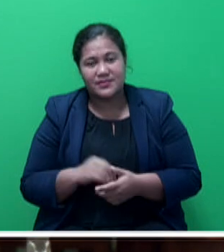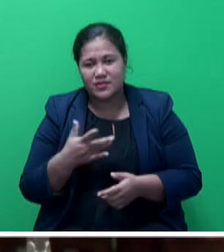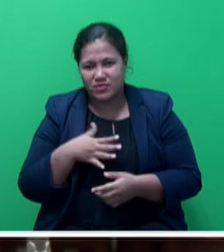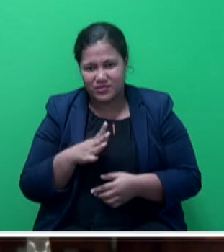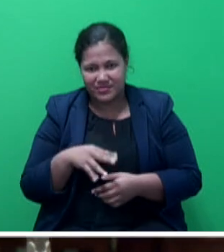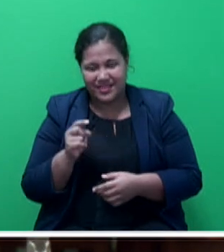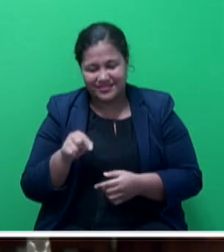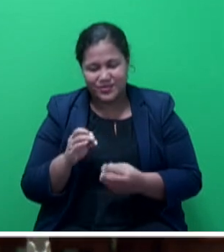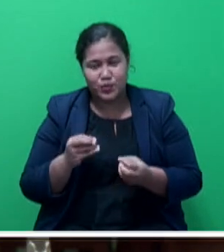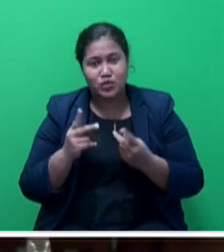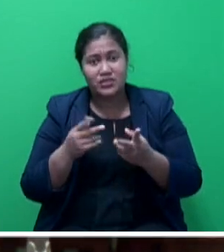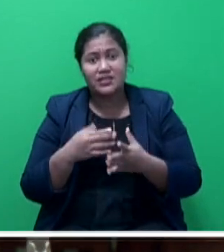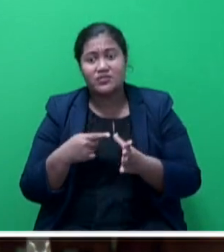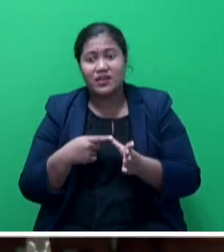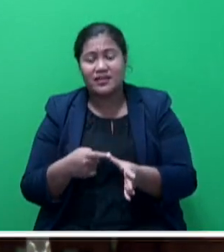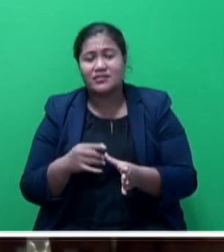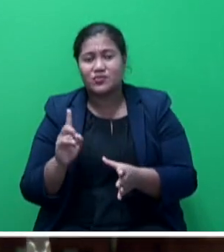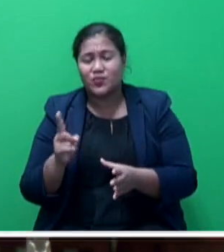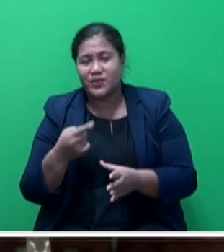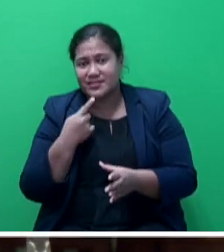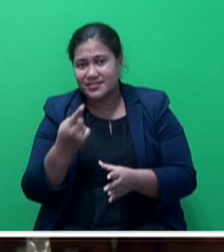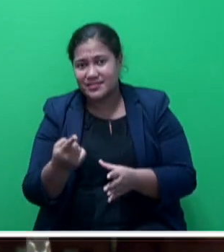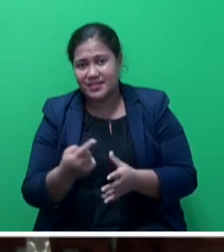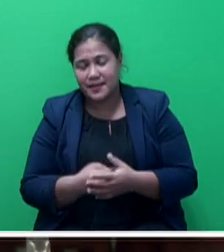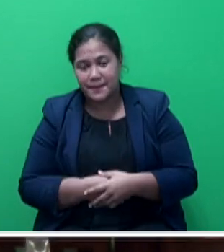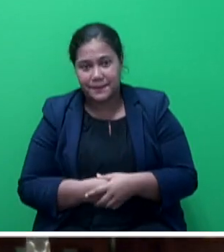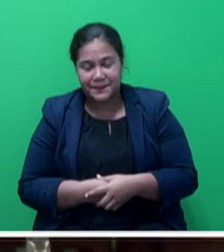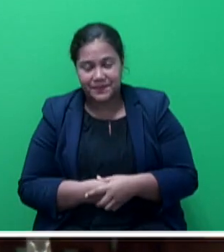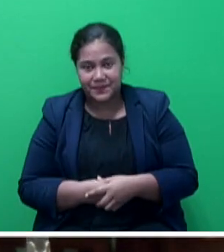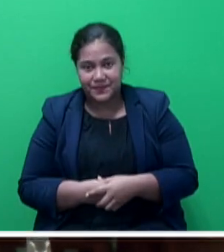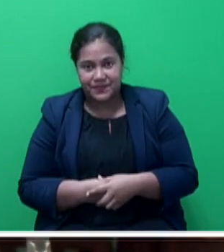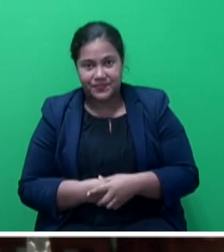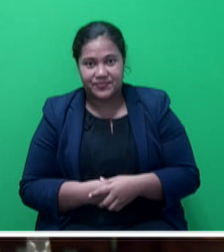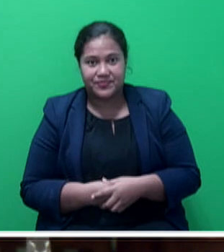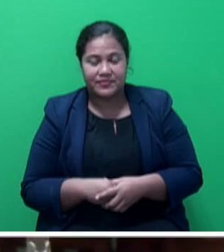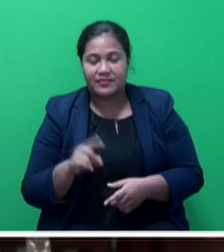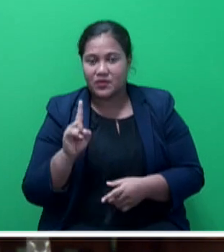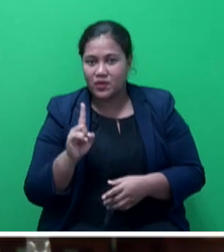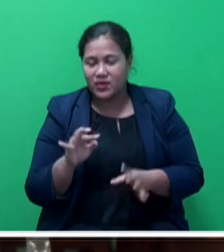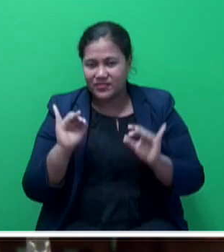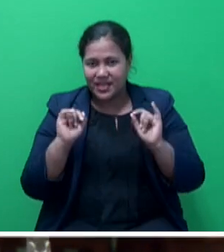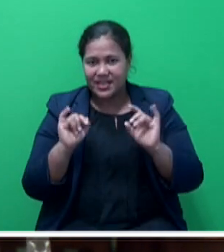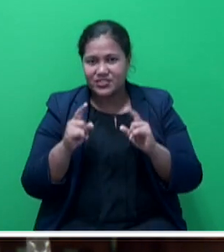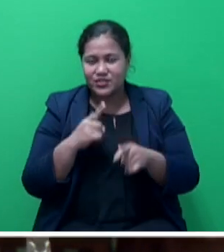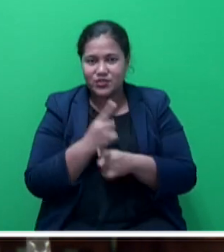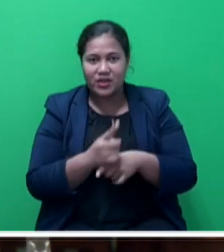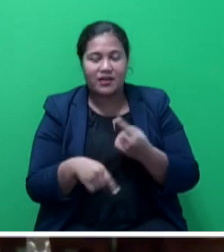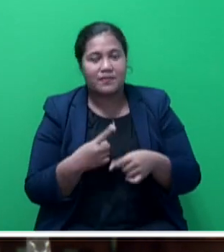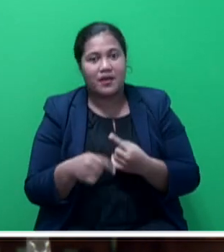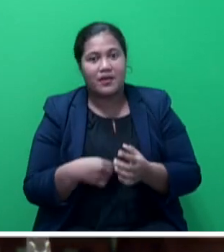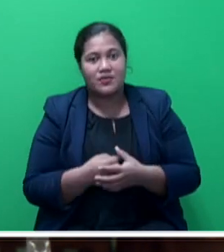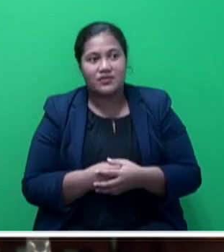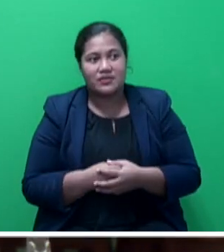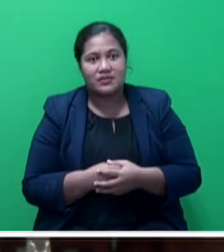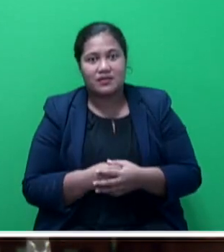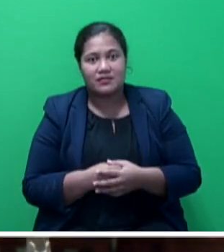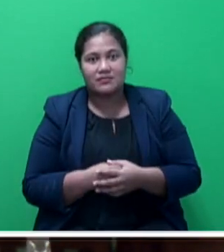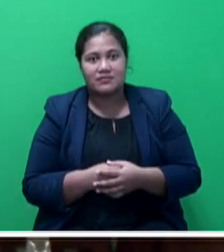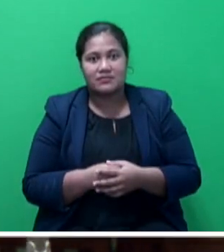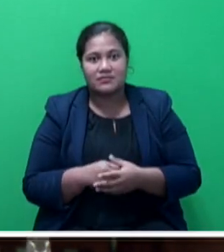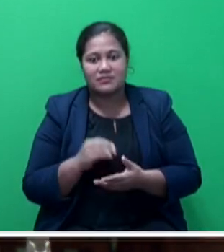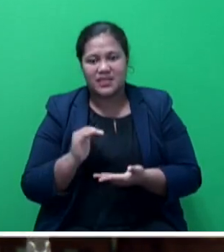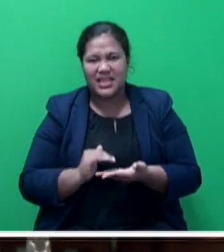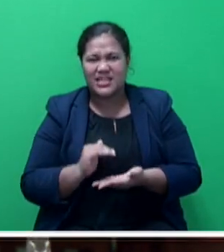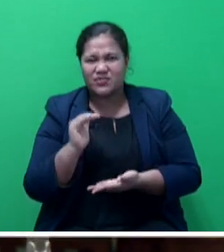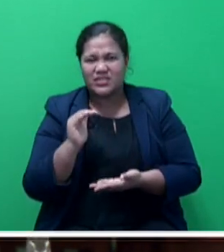opportunity to respond to what he said. One of the issues he did raise was about increasing